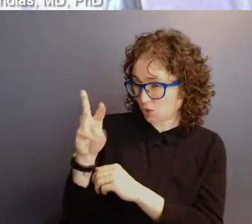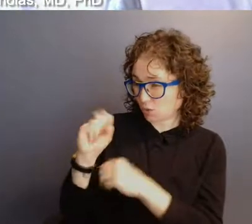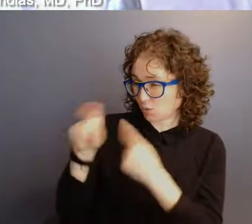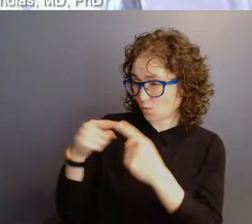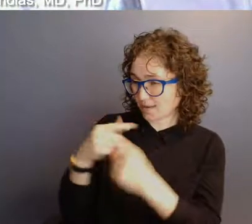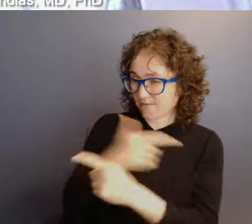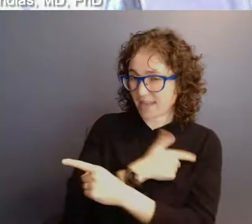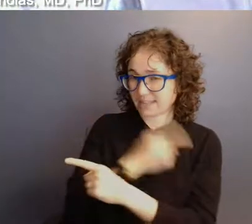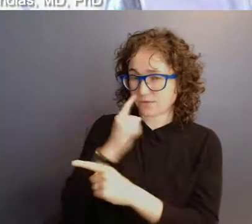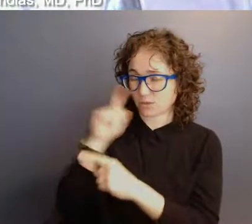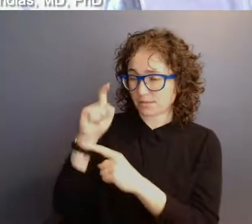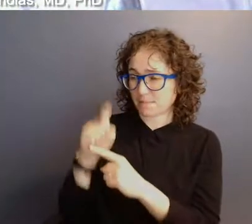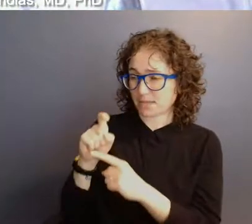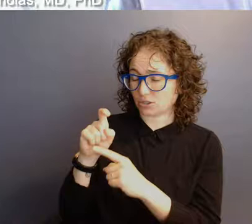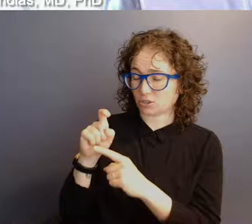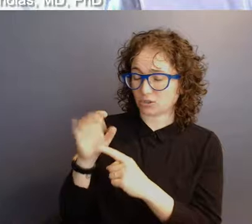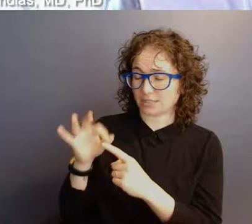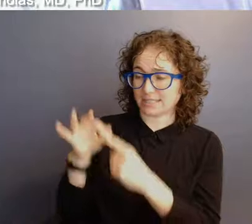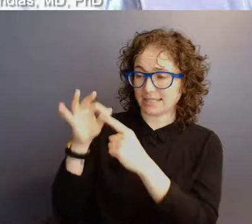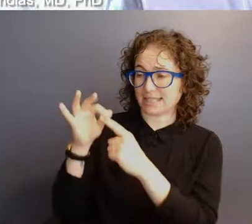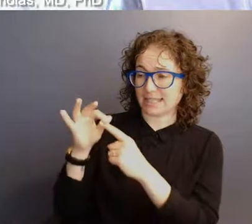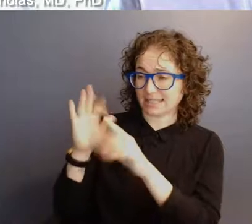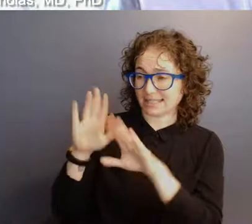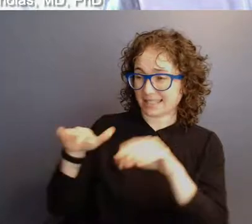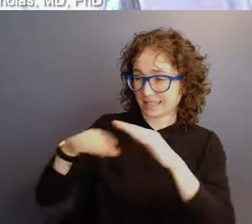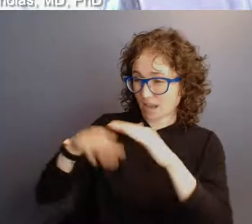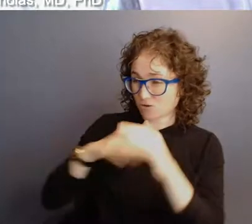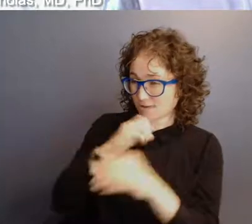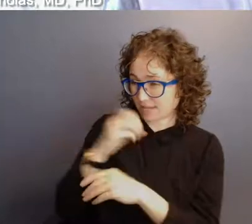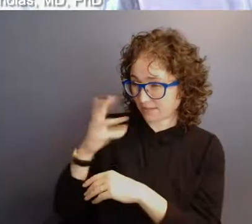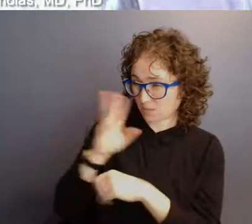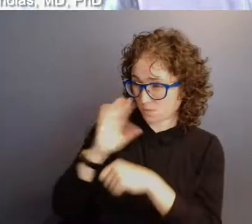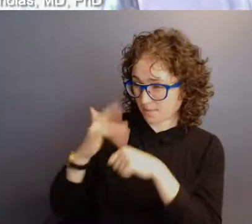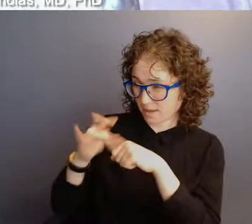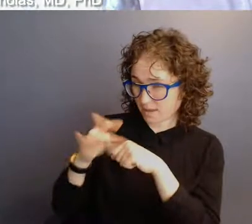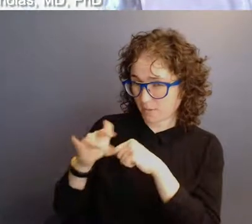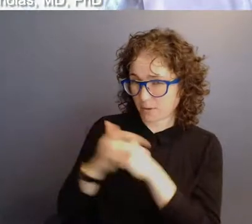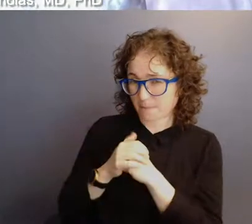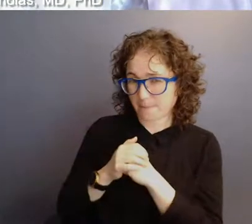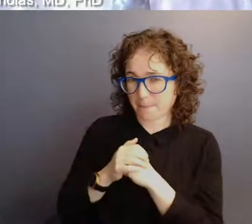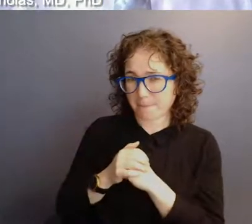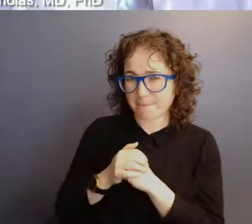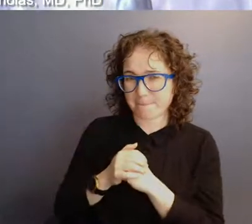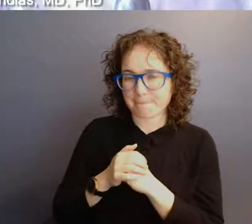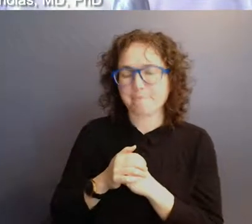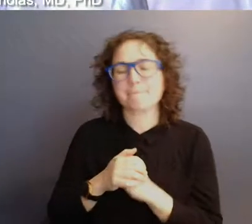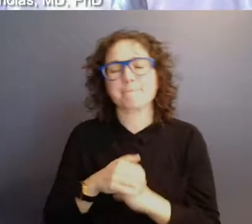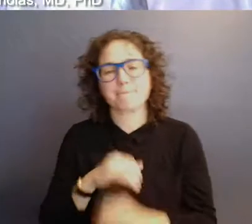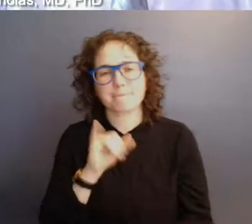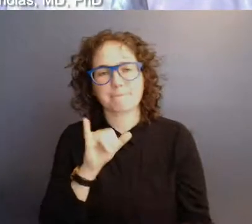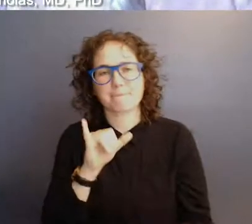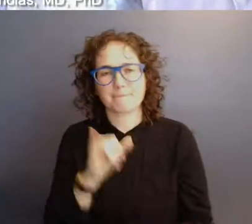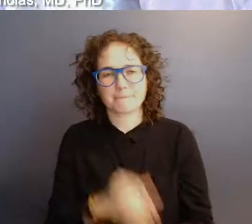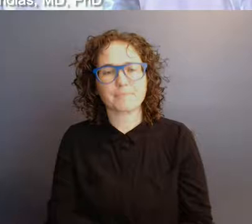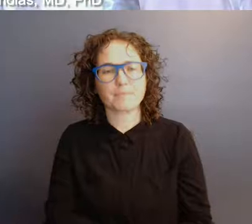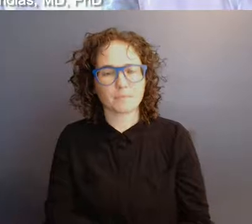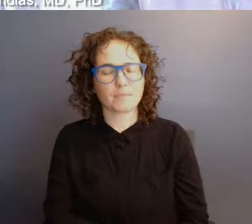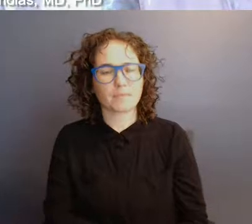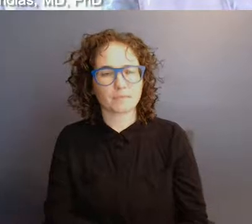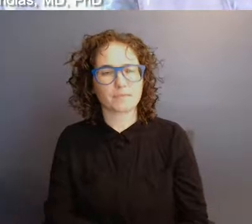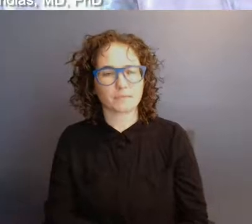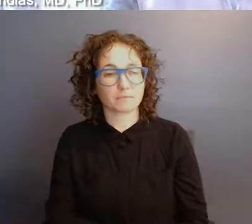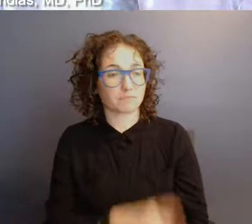needs kids under 16 will be available? So and right now, go ahead.